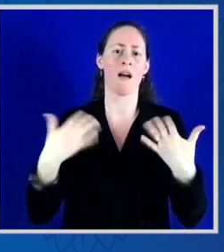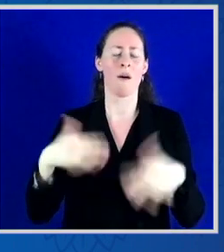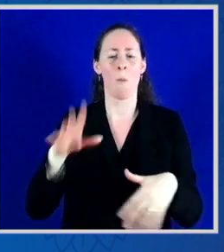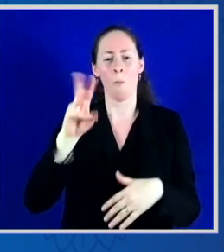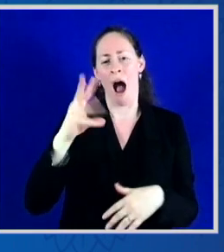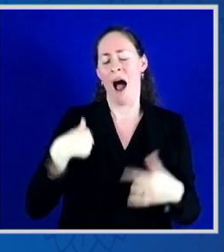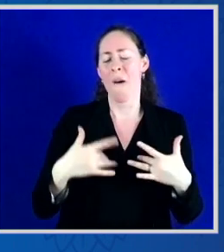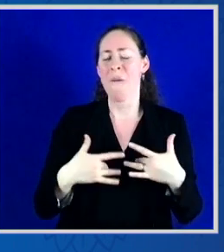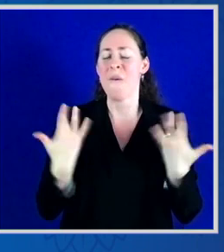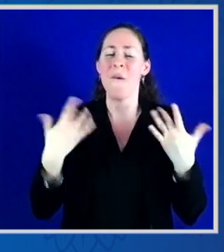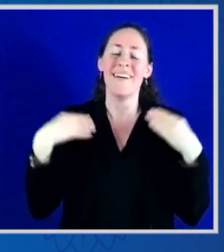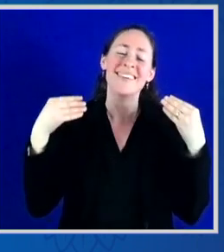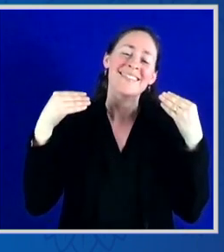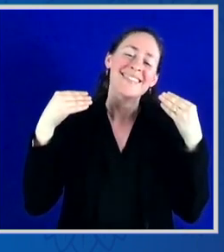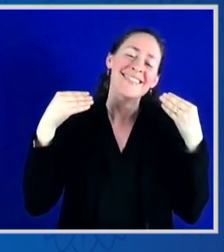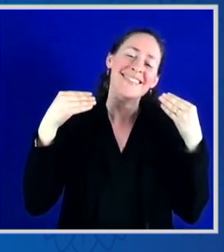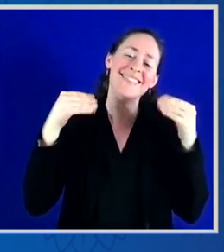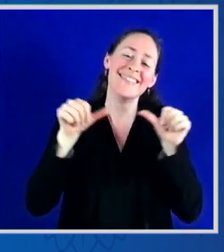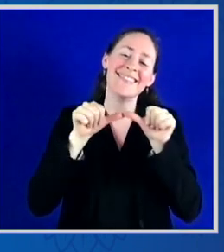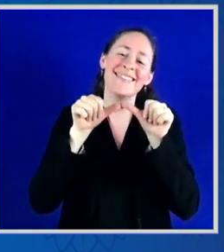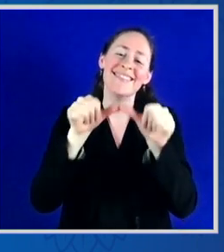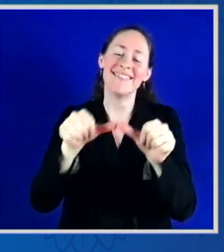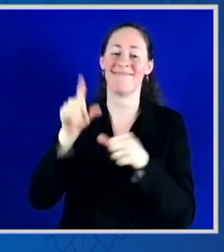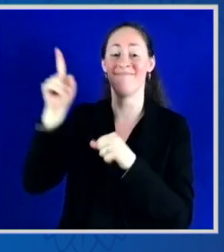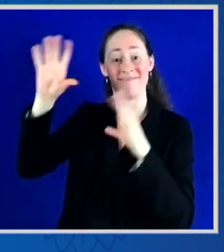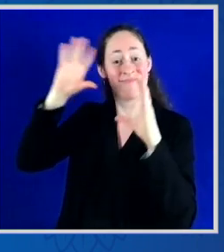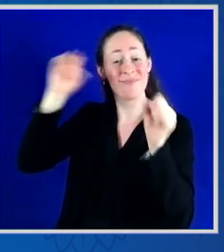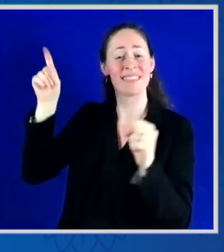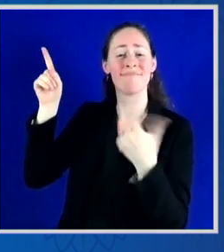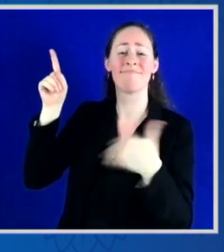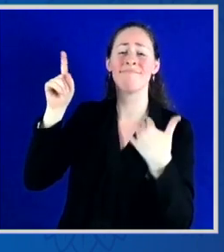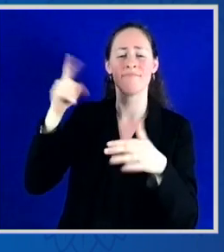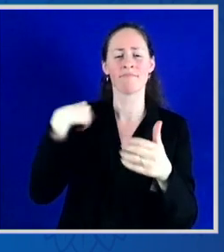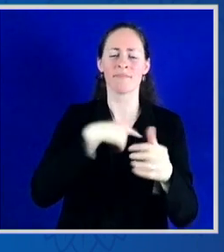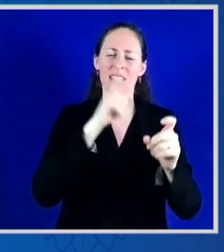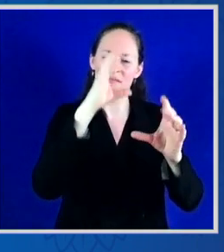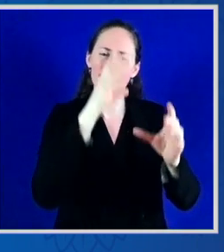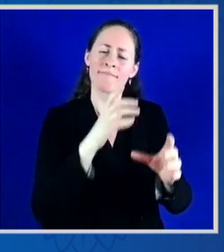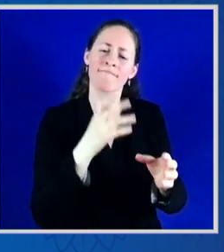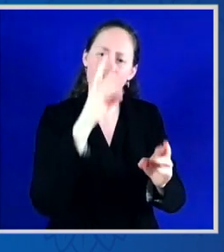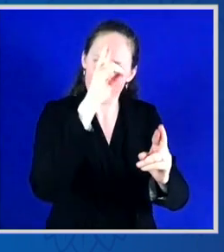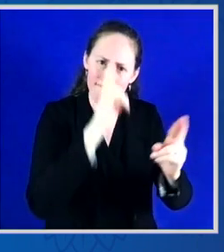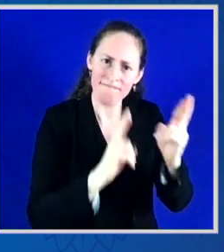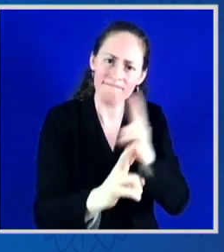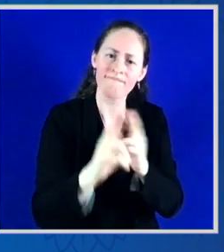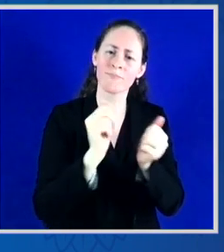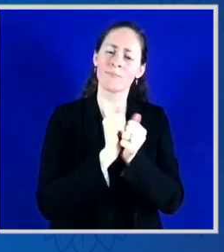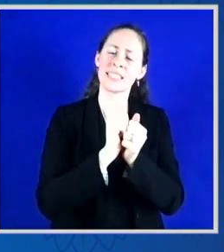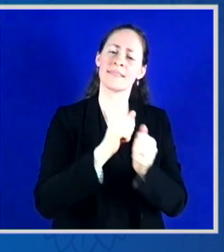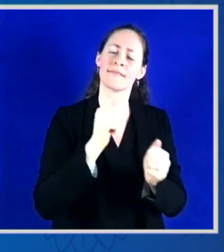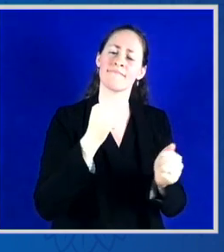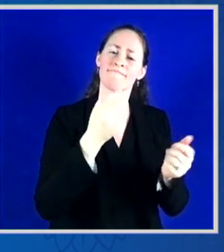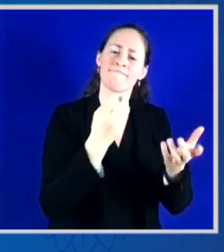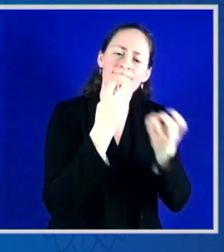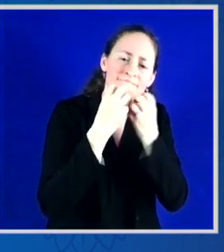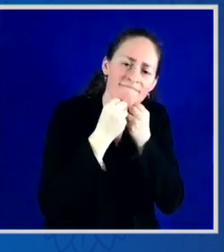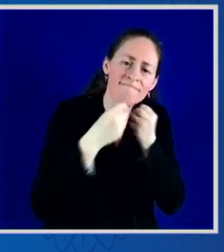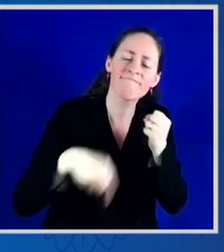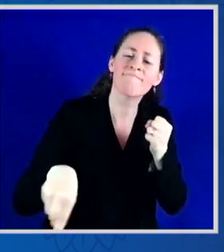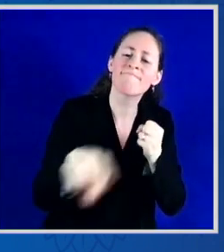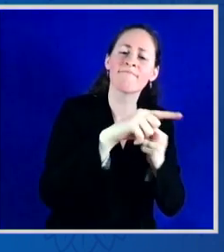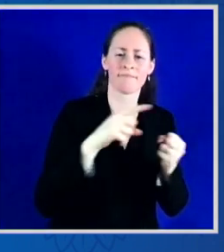all human beings should be treated with respect and dignity and should be able to live without fear, no matter who they are or whom they